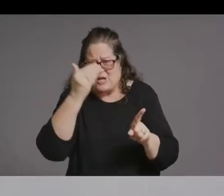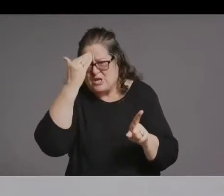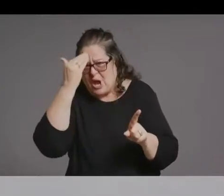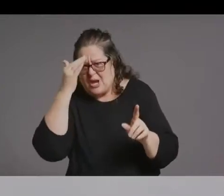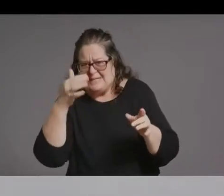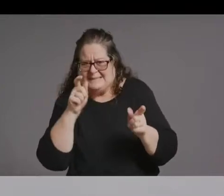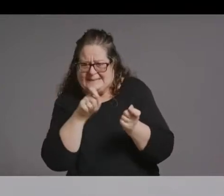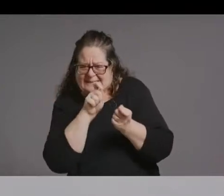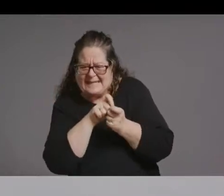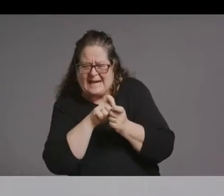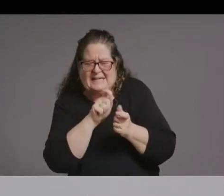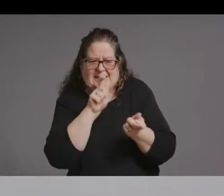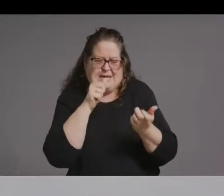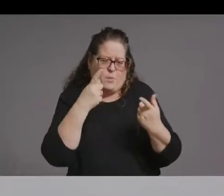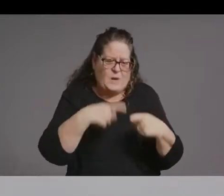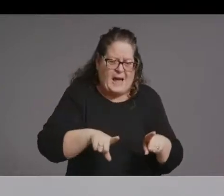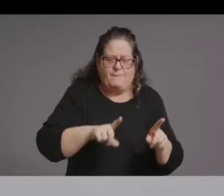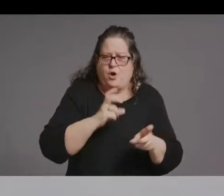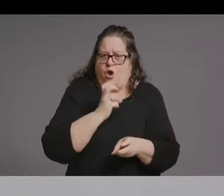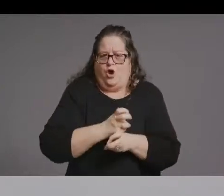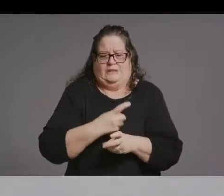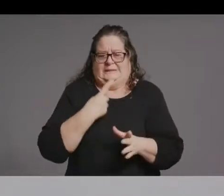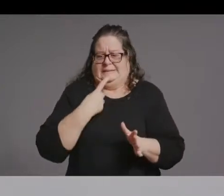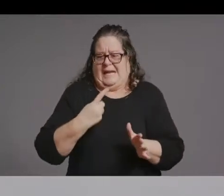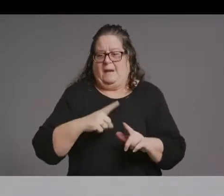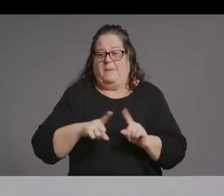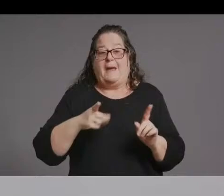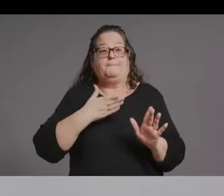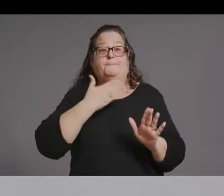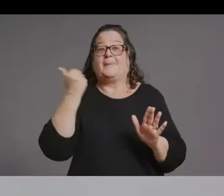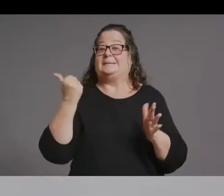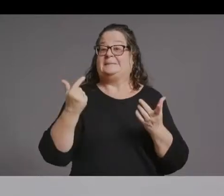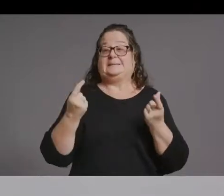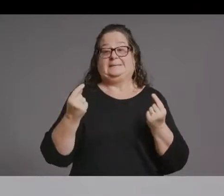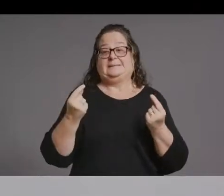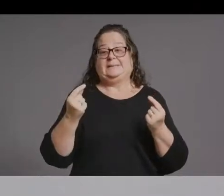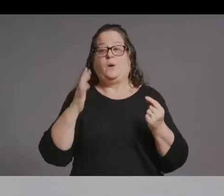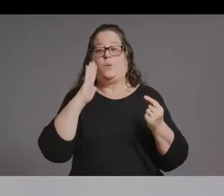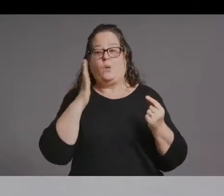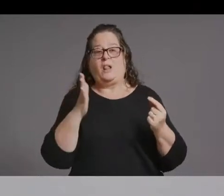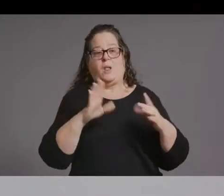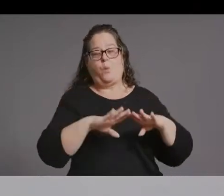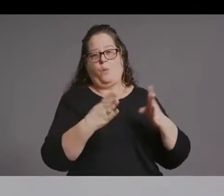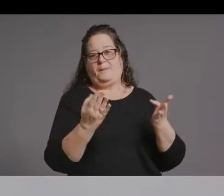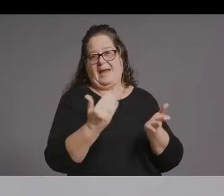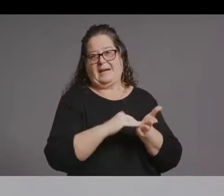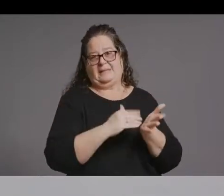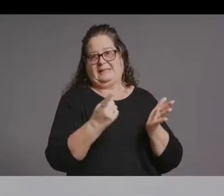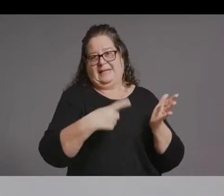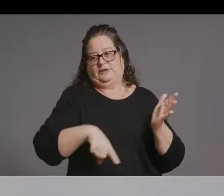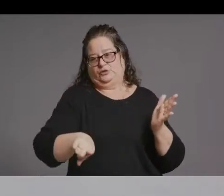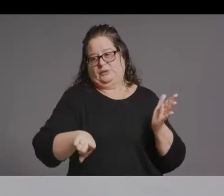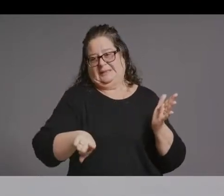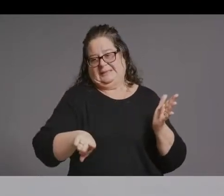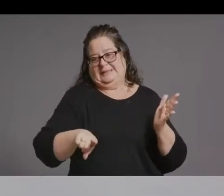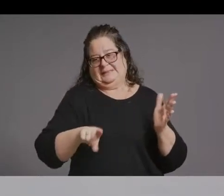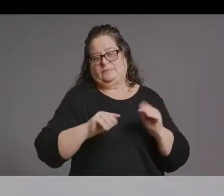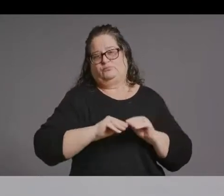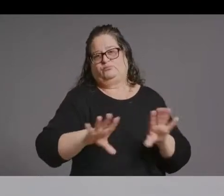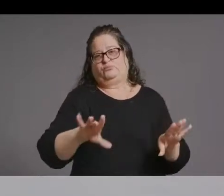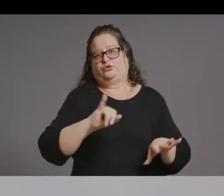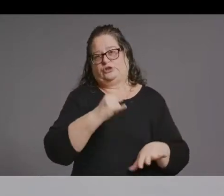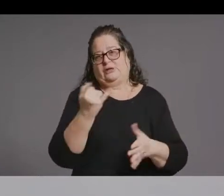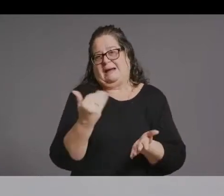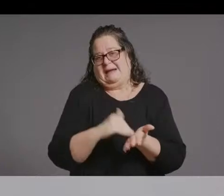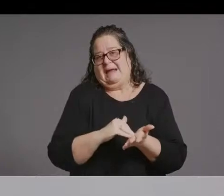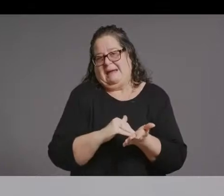case scenario, they would unpause it next week. Okay, thank you very much. You're welcome. Next is Christina Durant.